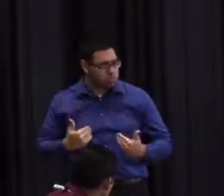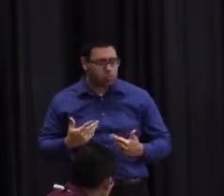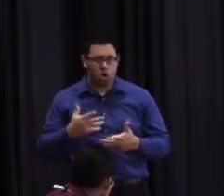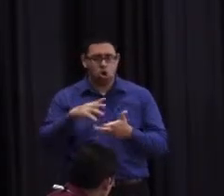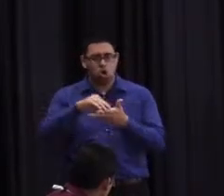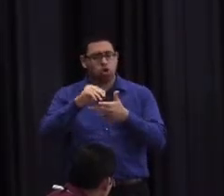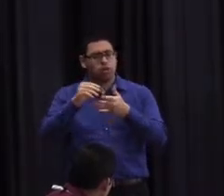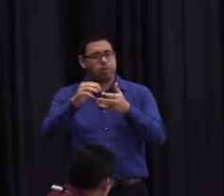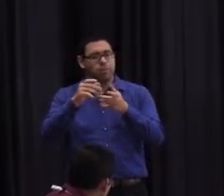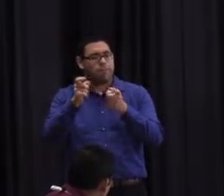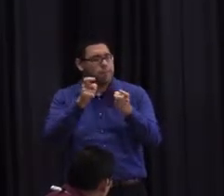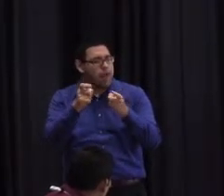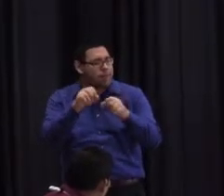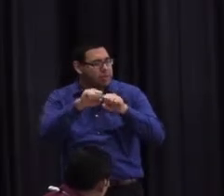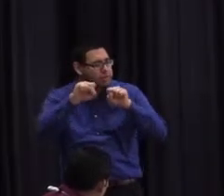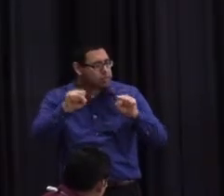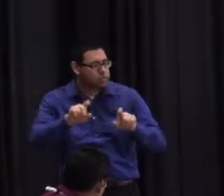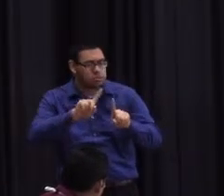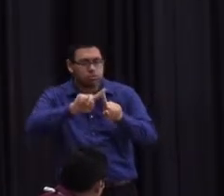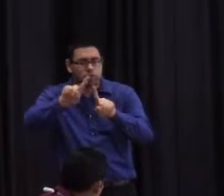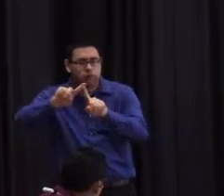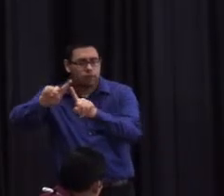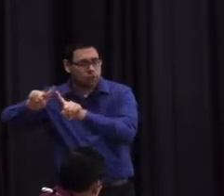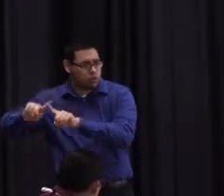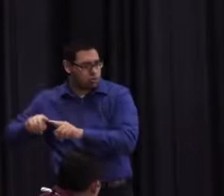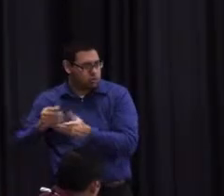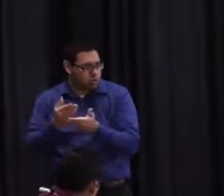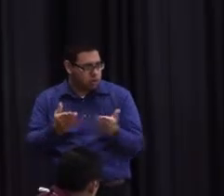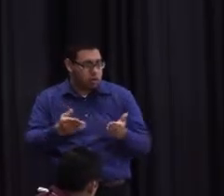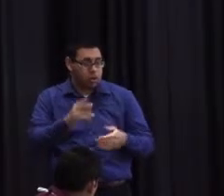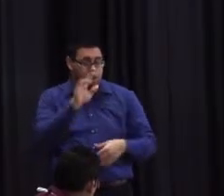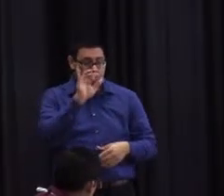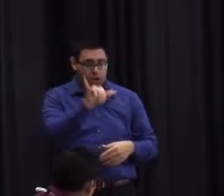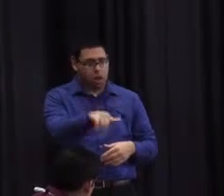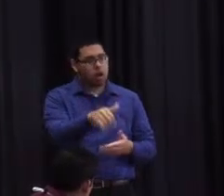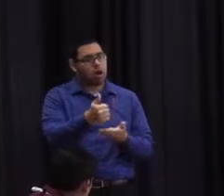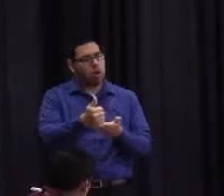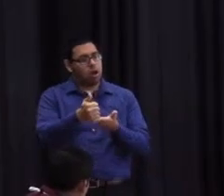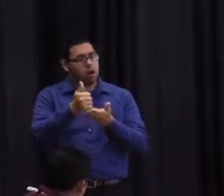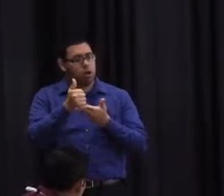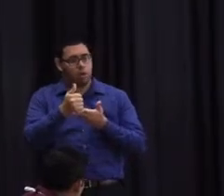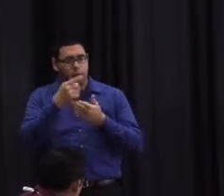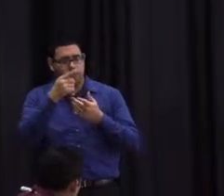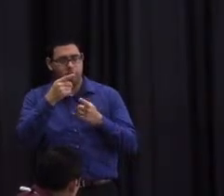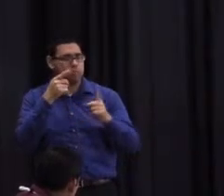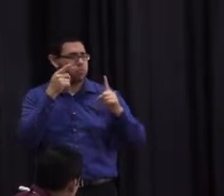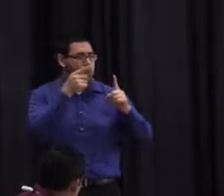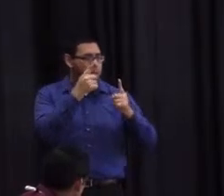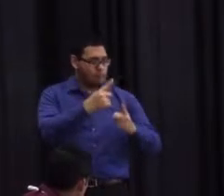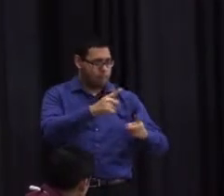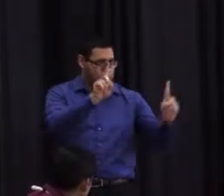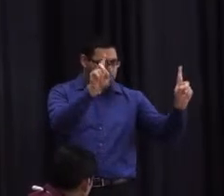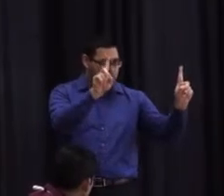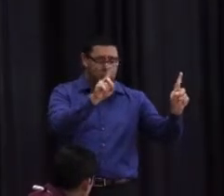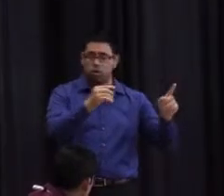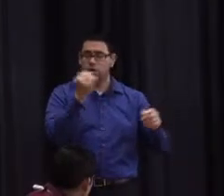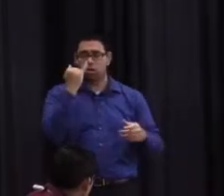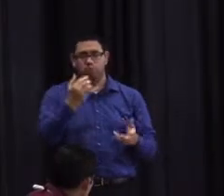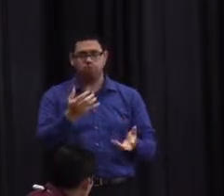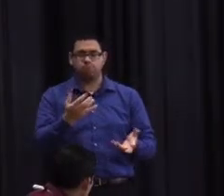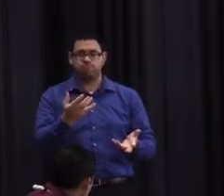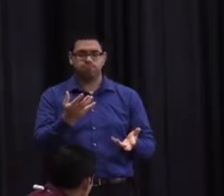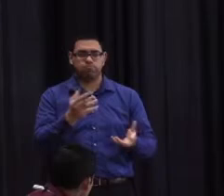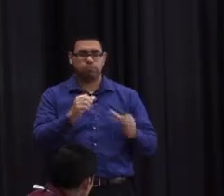management systems, all kinds of things, so that those things can help us accomplish something, whether it's lifting